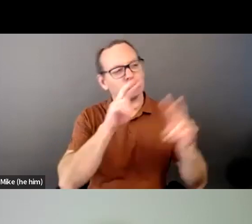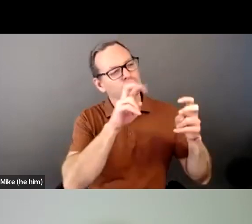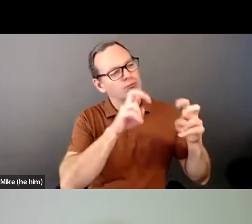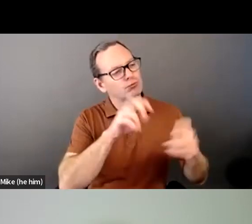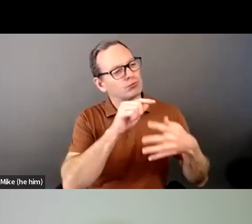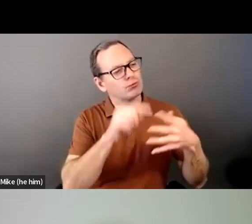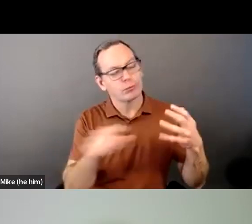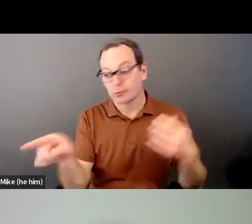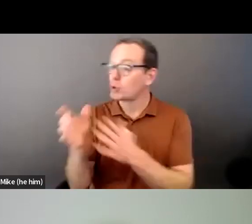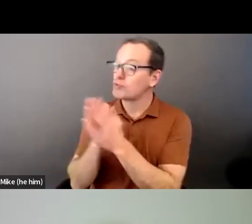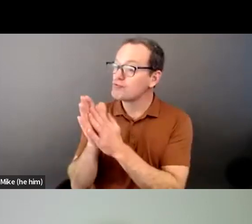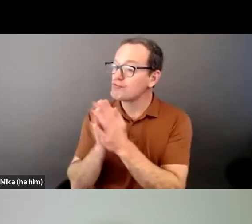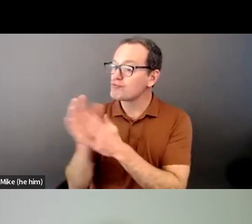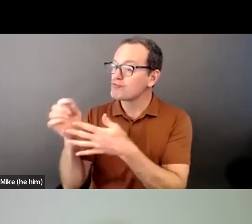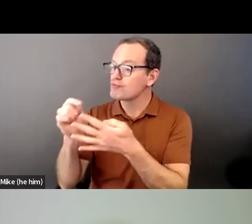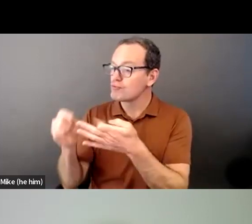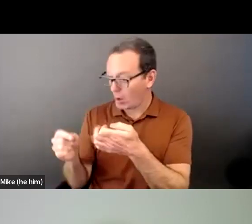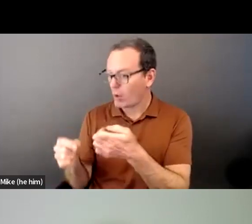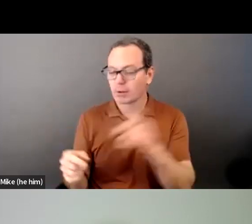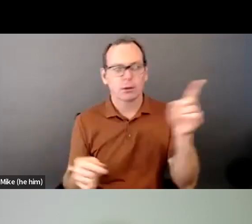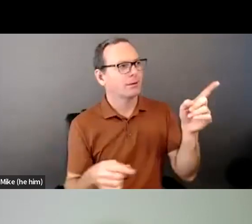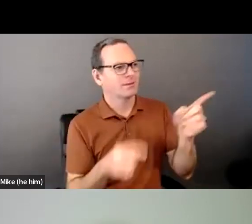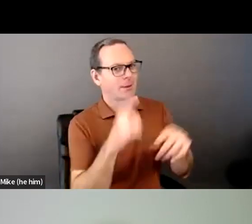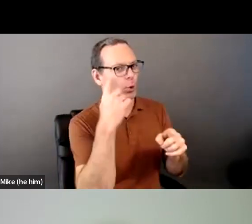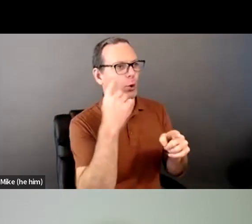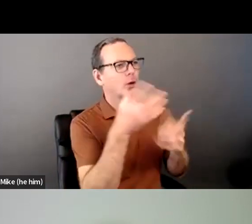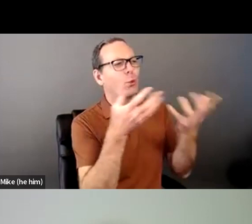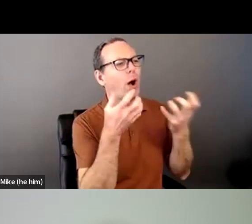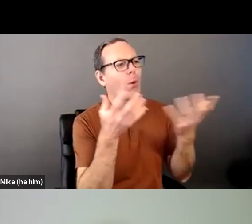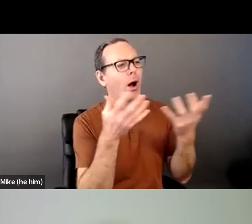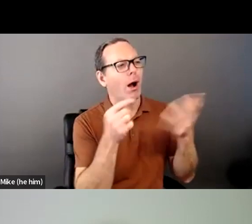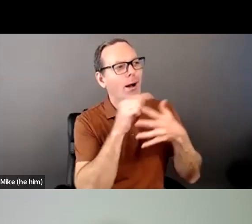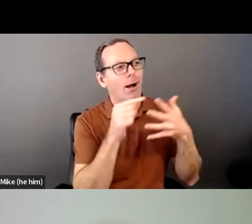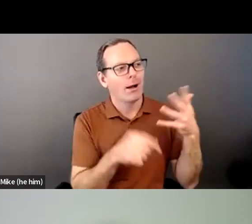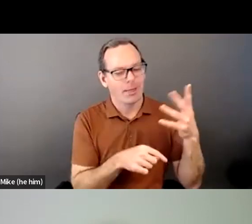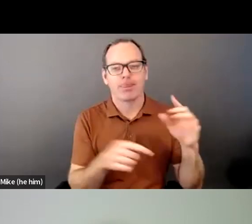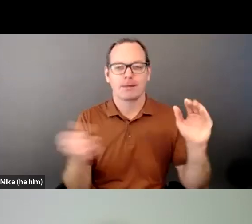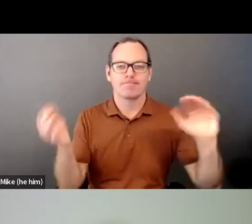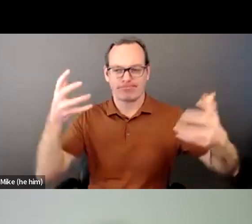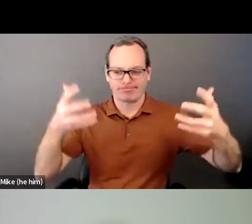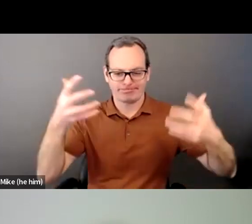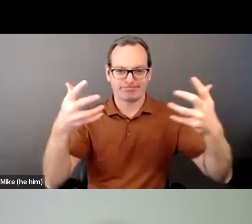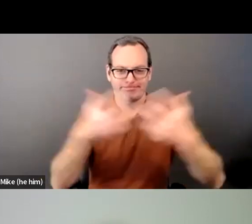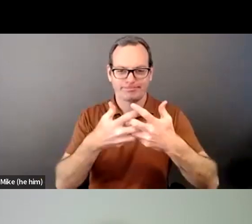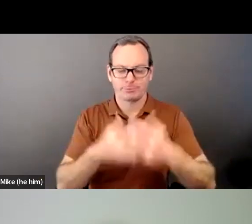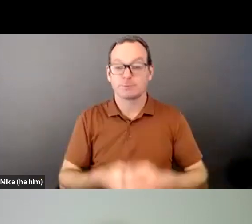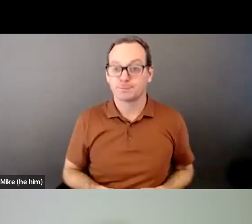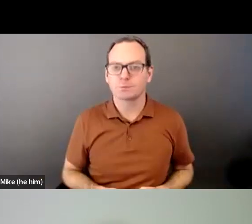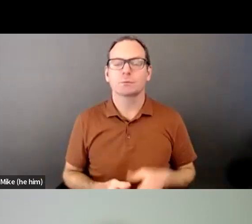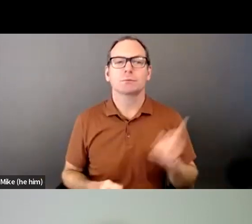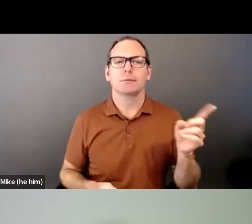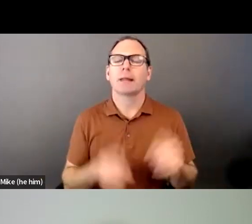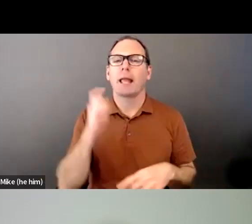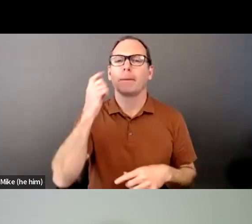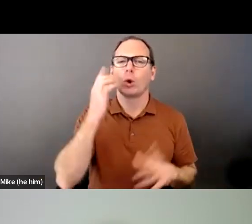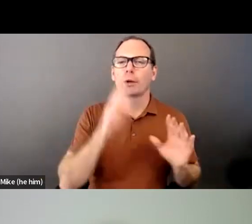think the proof in the pudding really, and employers can ask themselves this: how many people with disabilities do we employ? How many are in management?